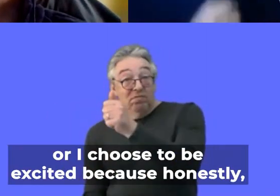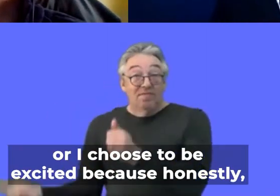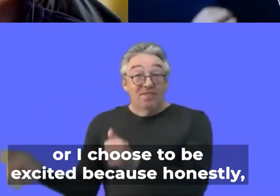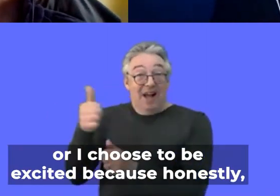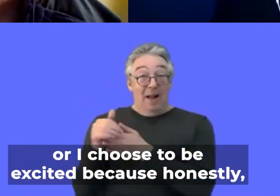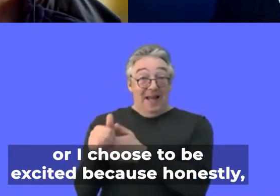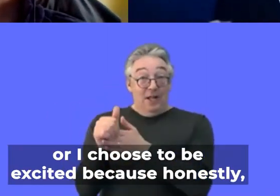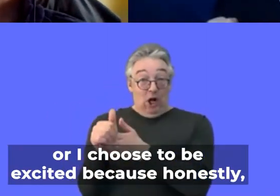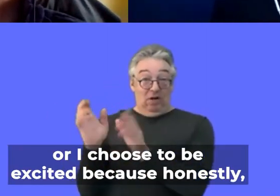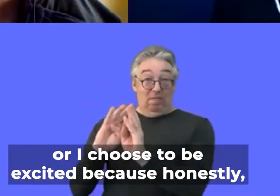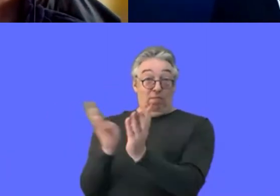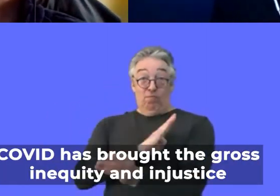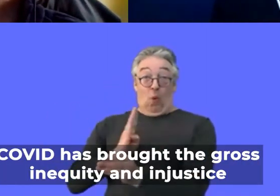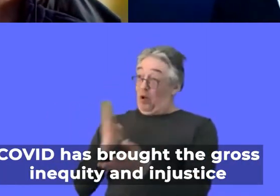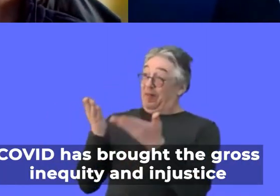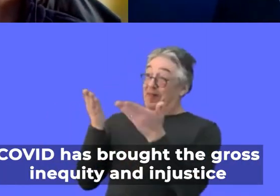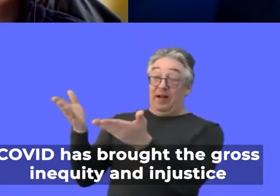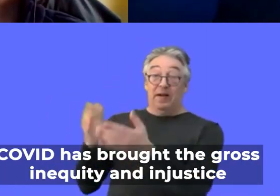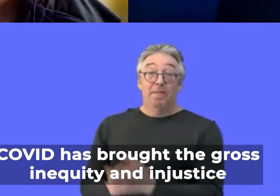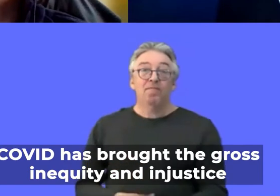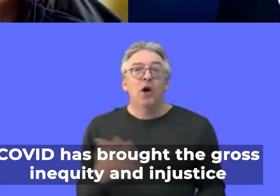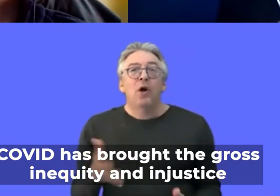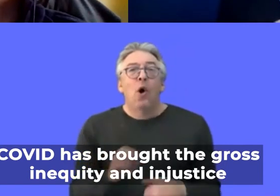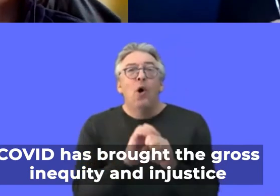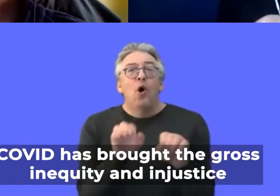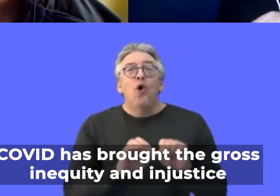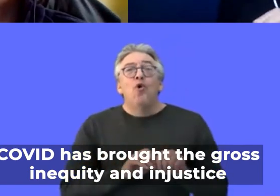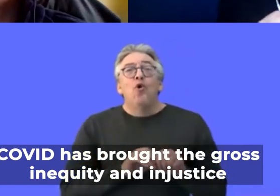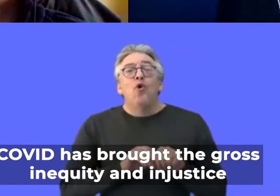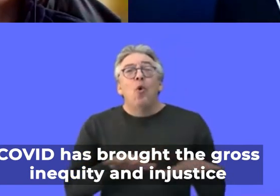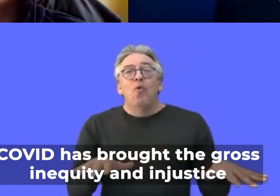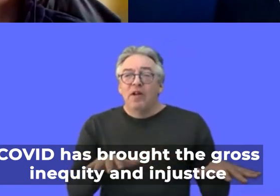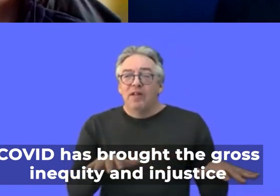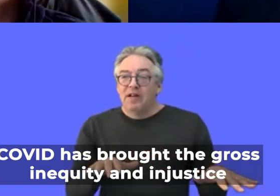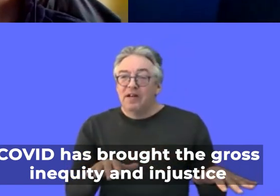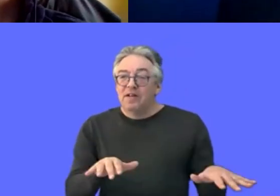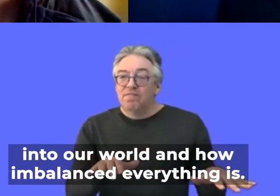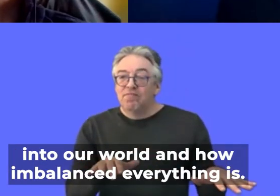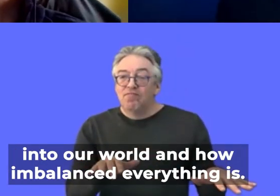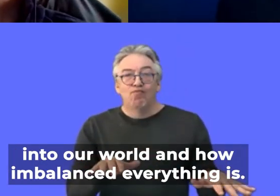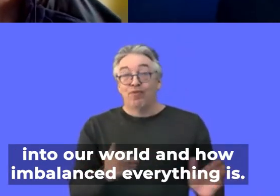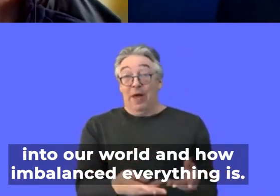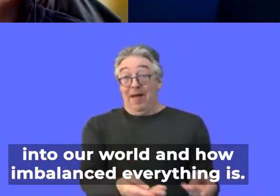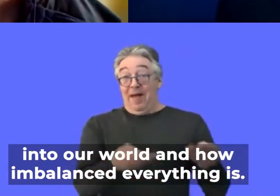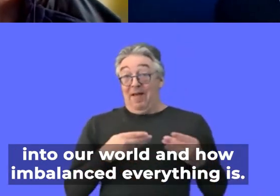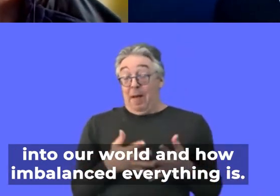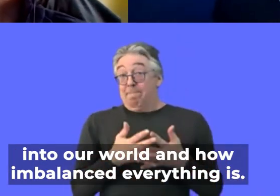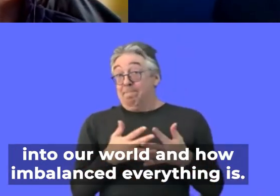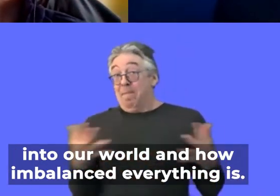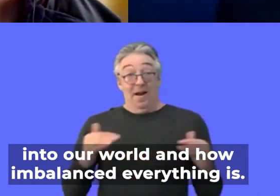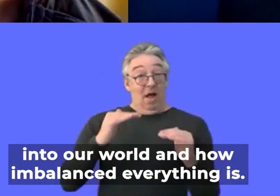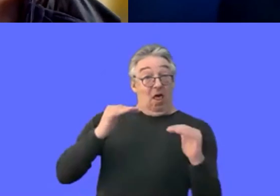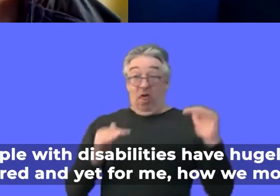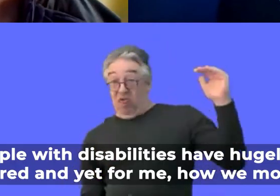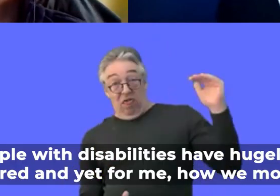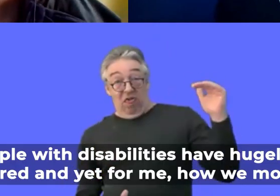or I choose to be excited, because honestly, COVID has brought the gross inequity and injustice into our world and how unbalanced